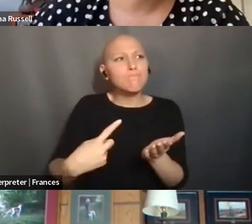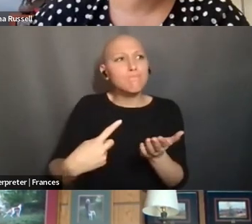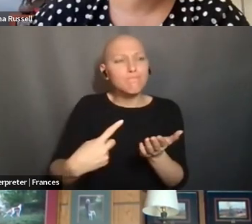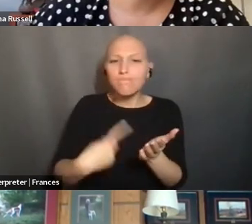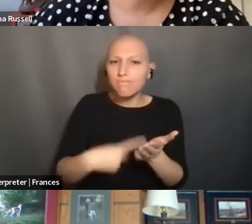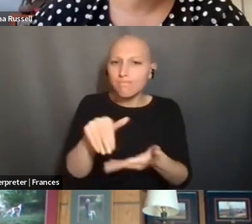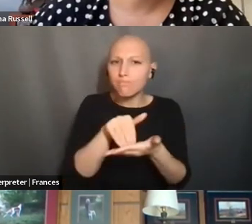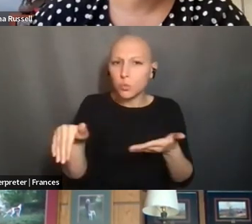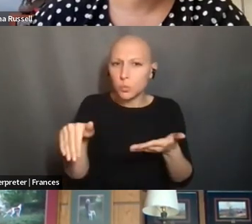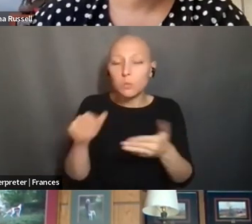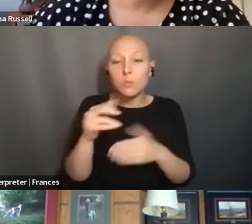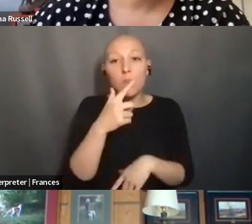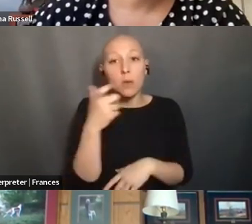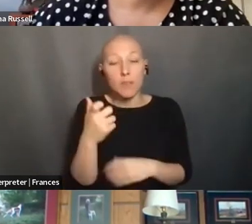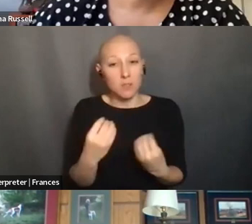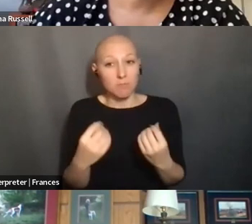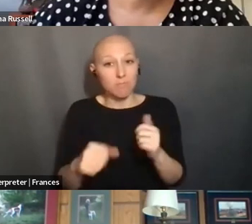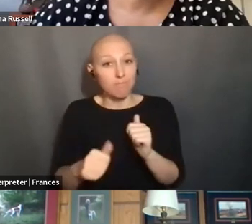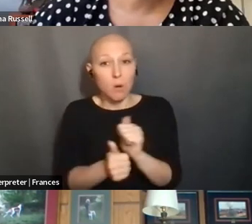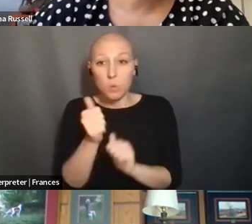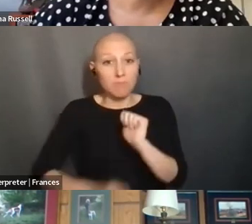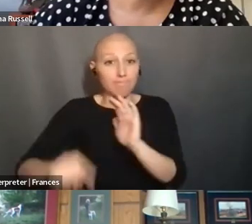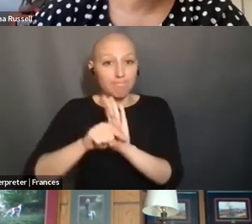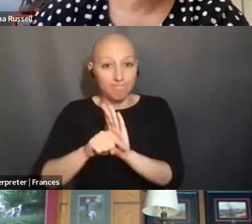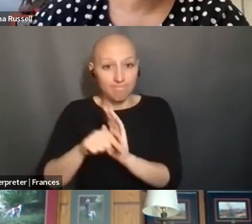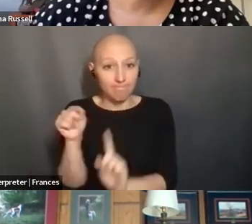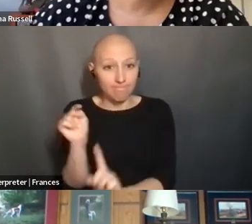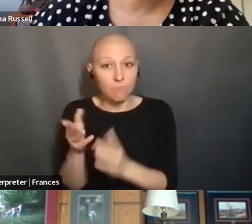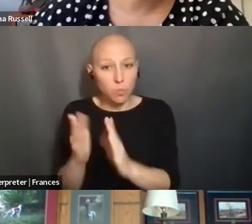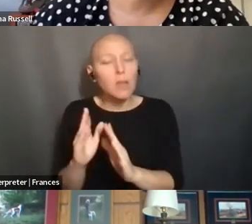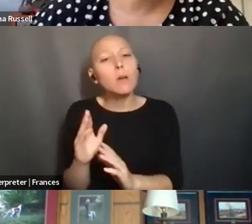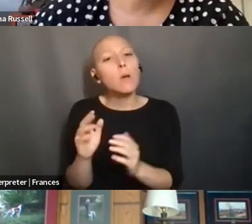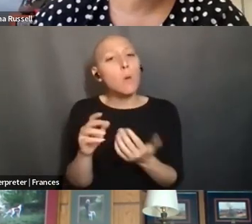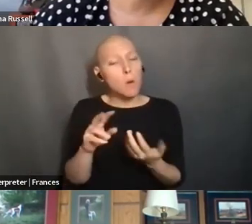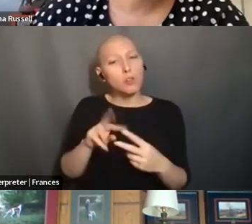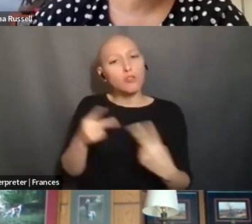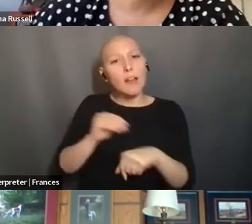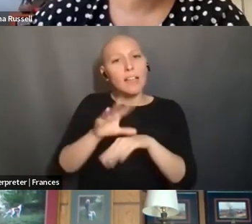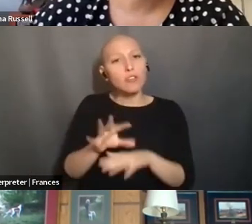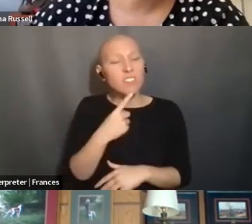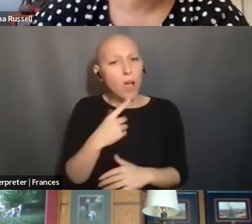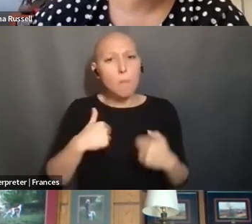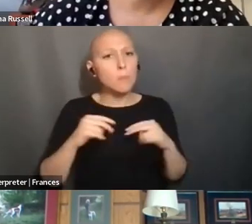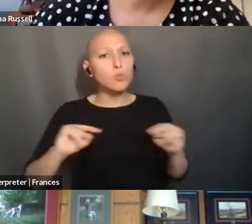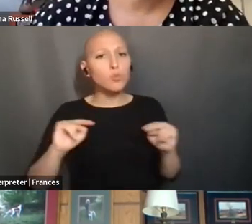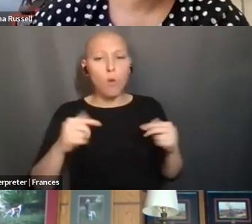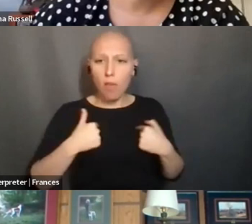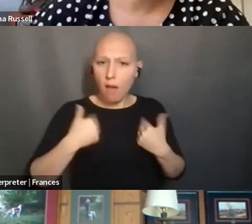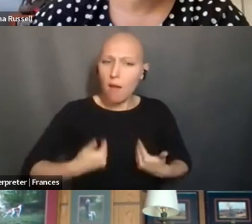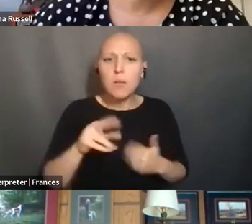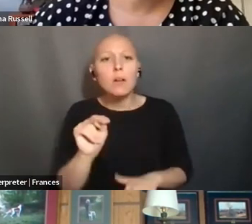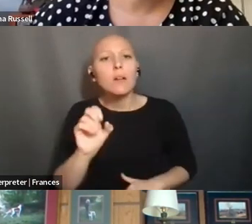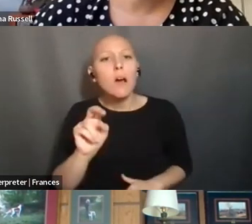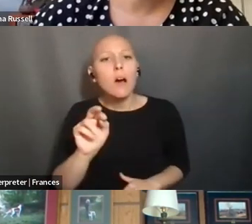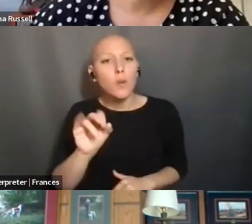sense, you could say that genetic counselors would point to non-directiveness and say, well, I'm being non-directive, I'm being neutral, I'm being objective, I'm just sharing